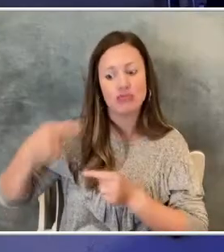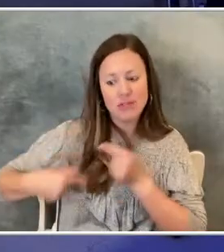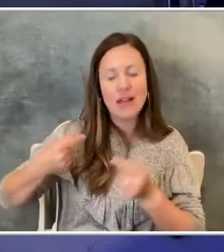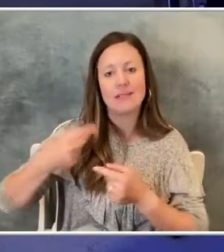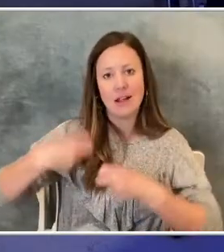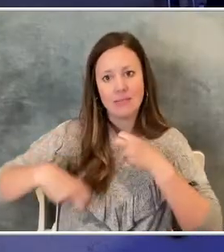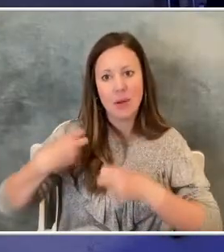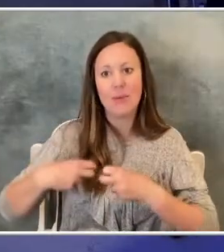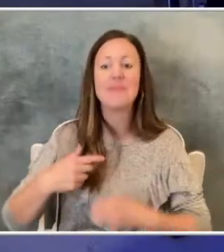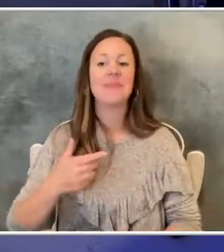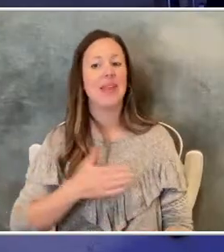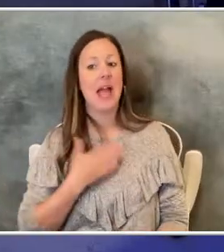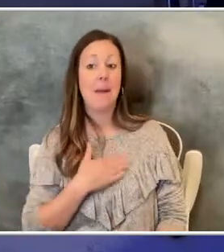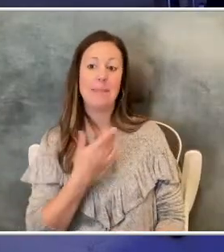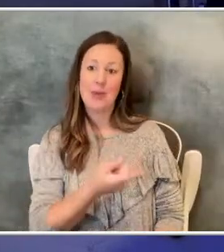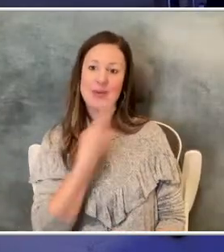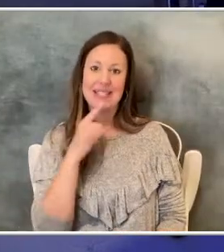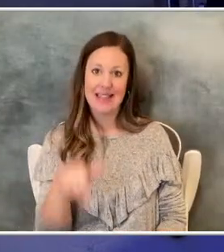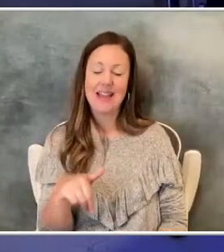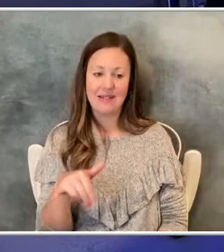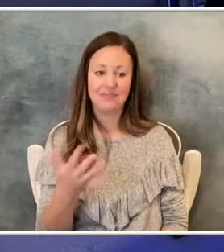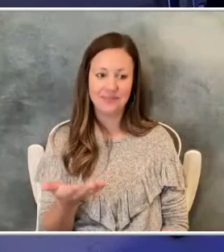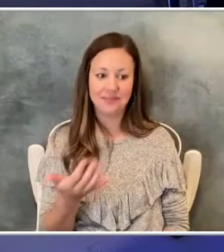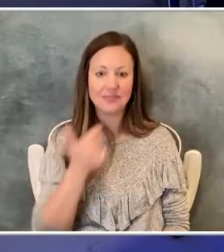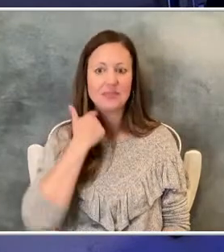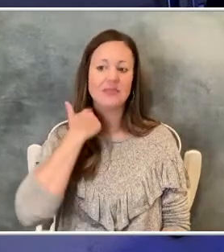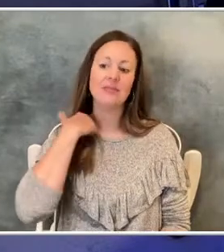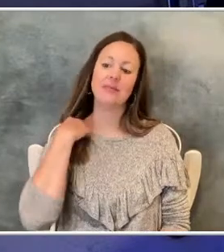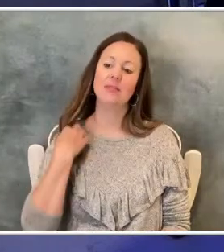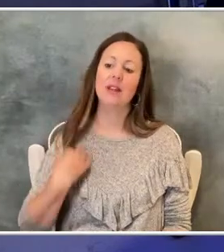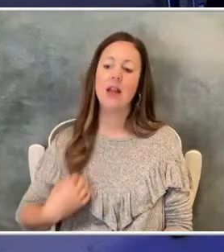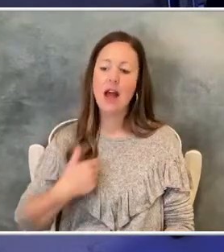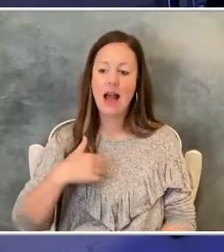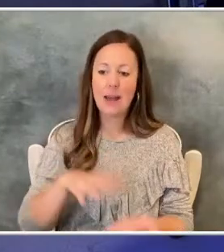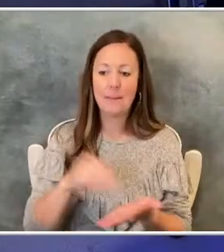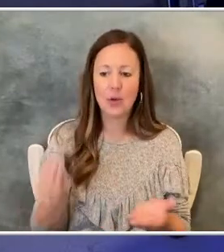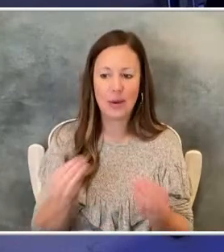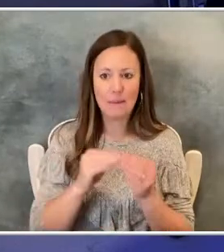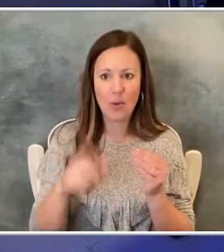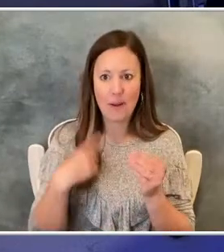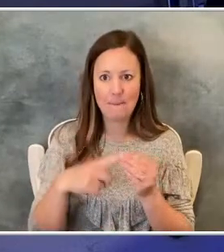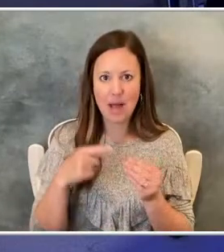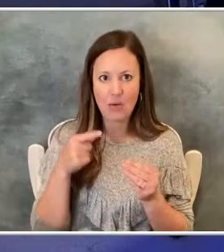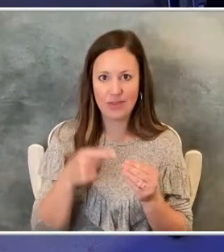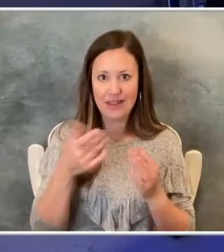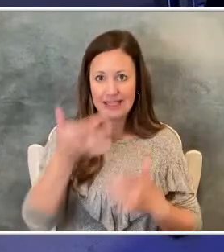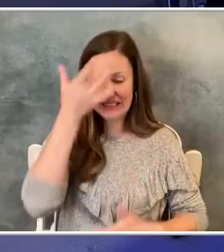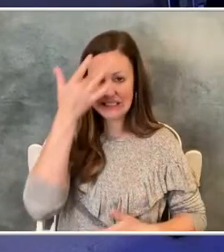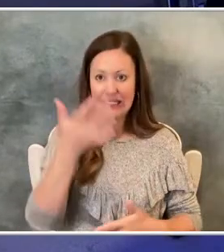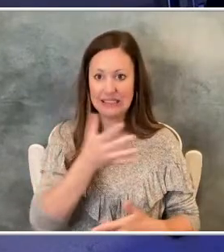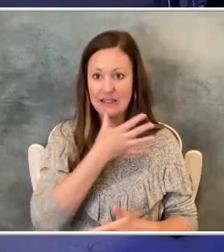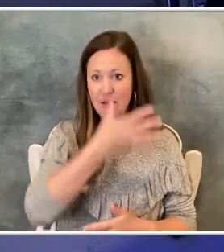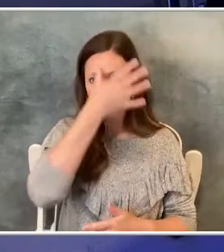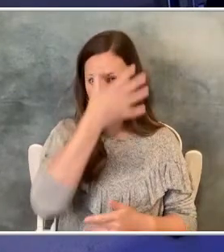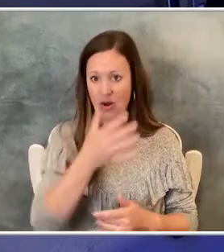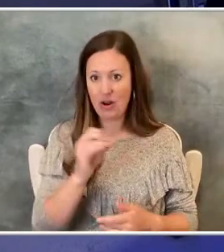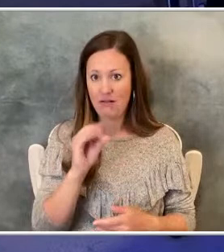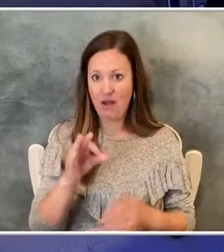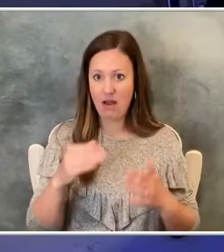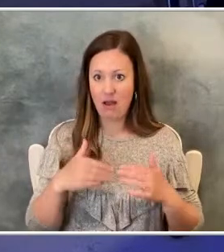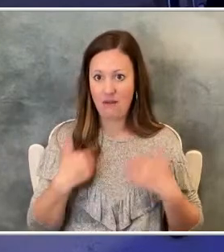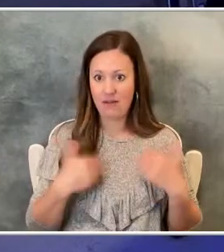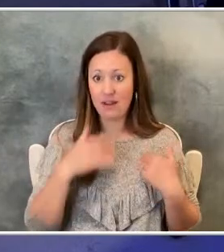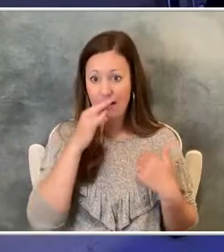I'm glad you said that, because I'm learning more about this as a parent of young kids, and you don't think about